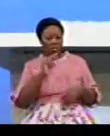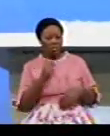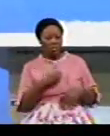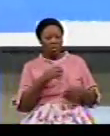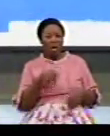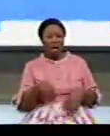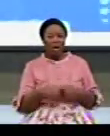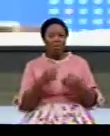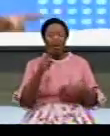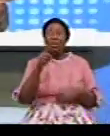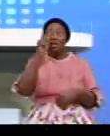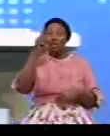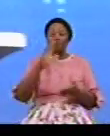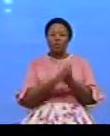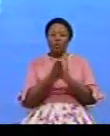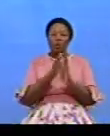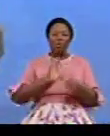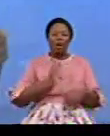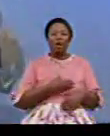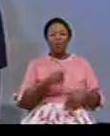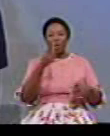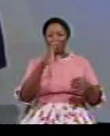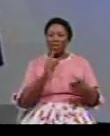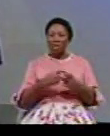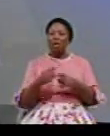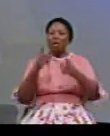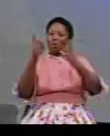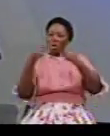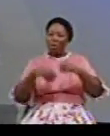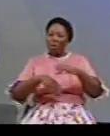nobody can mistake, and it will happen today.